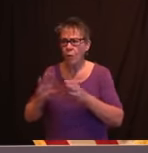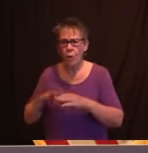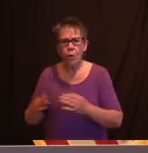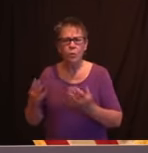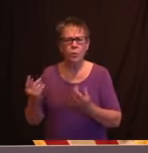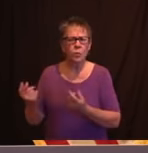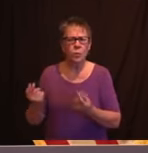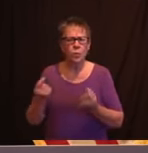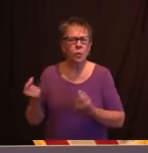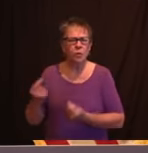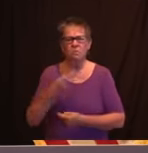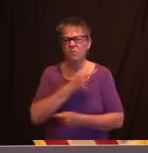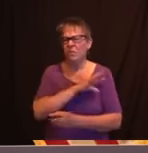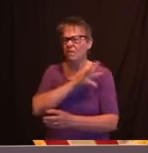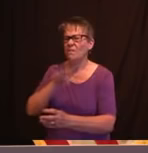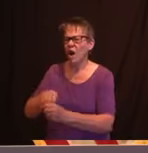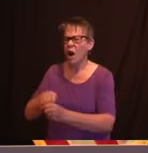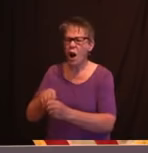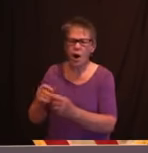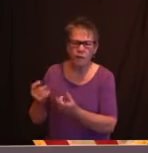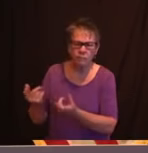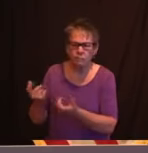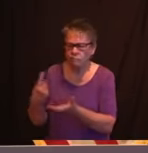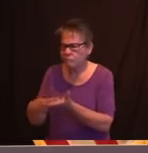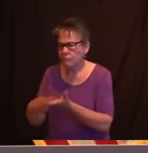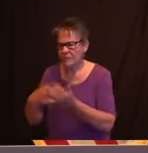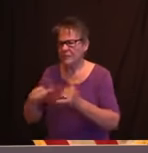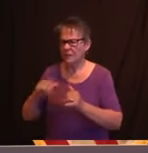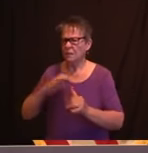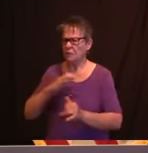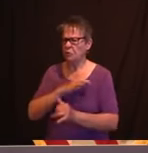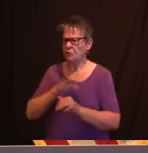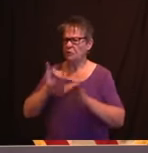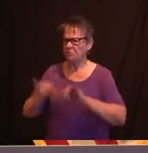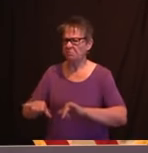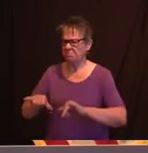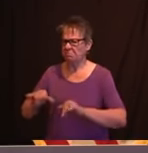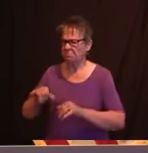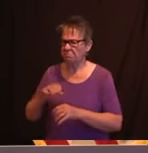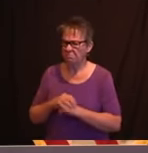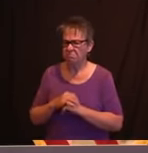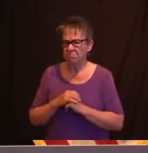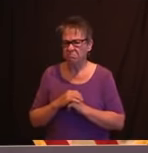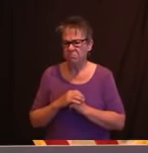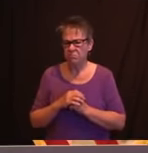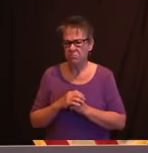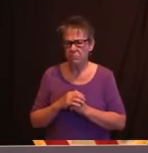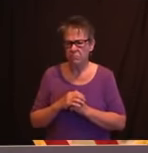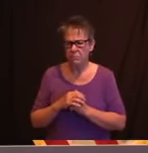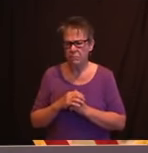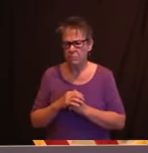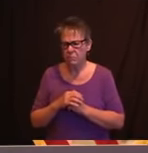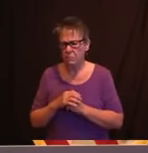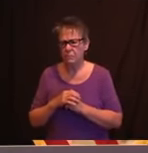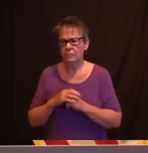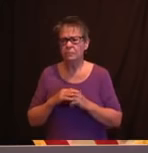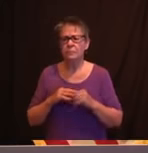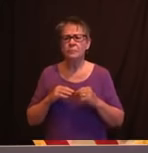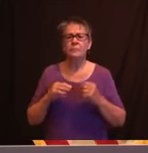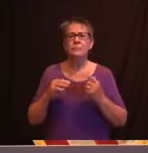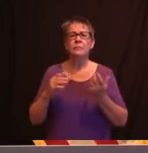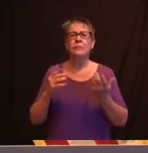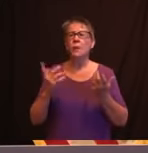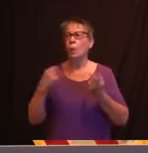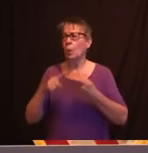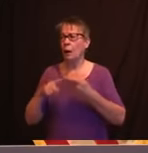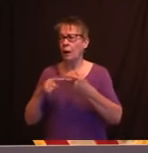still firmly in the higher education seat. I don't have a specific date on either, but there's at least some number of weeks minimal to go